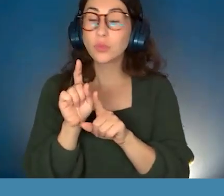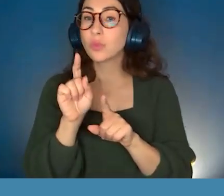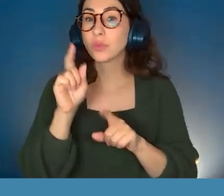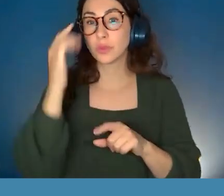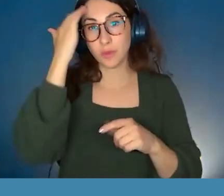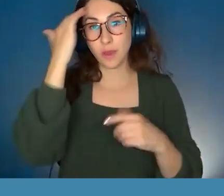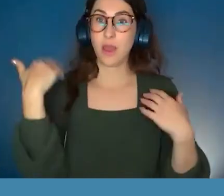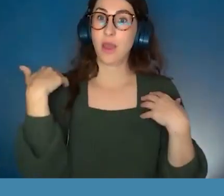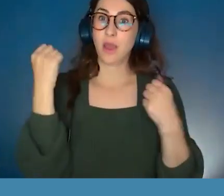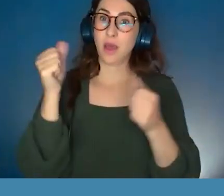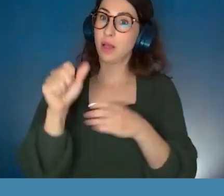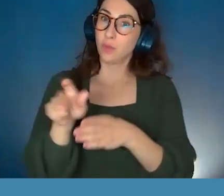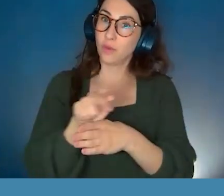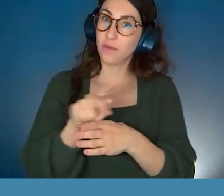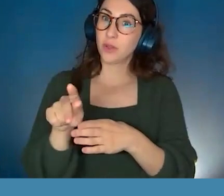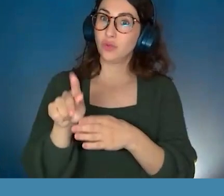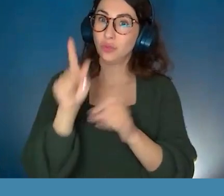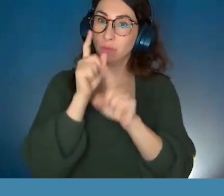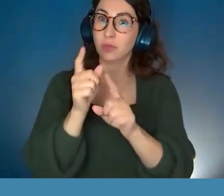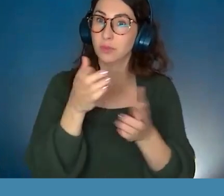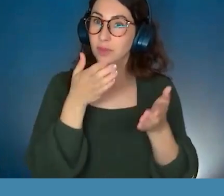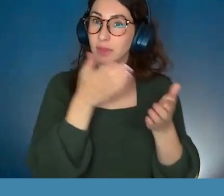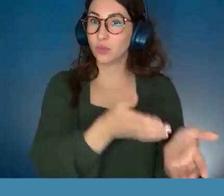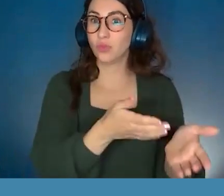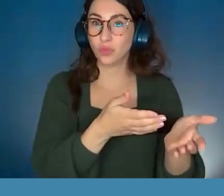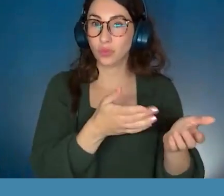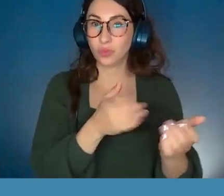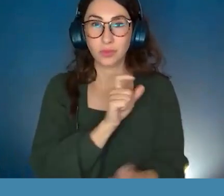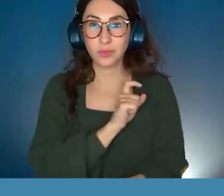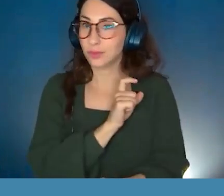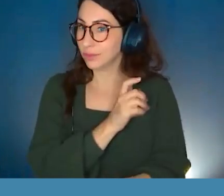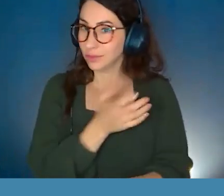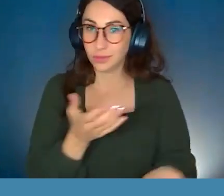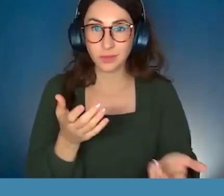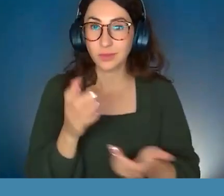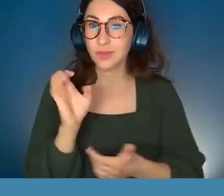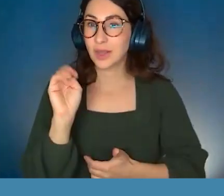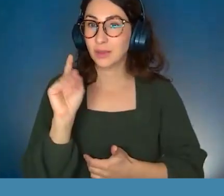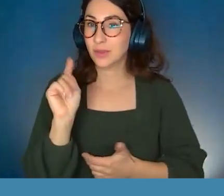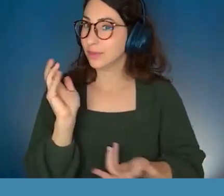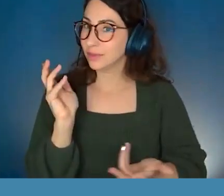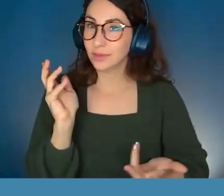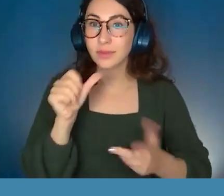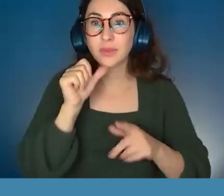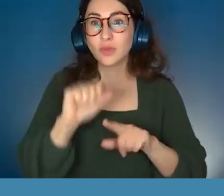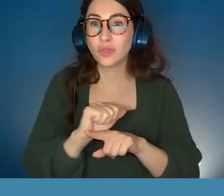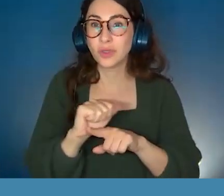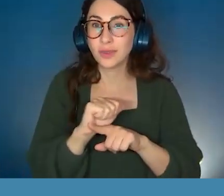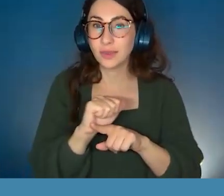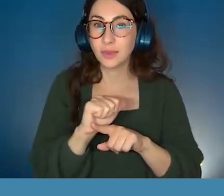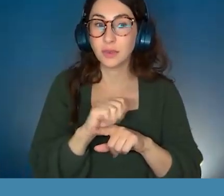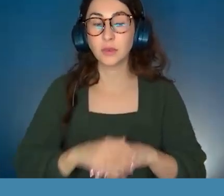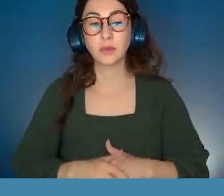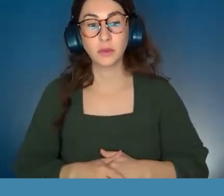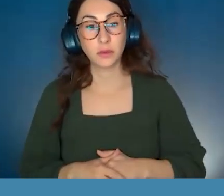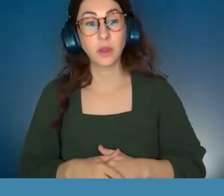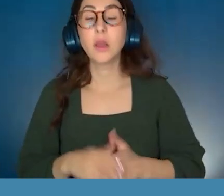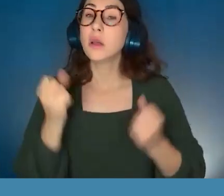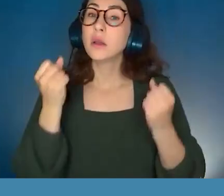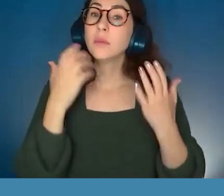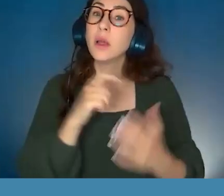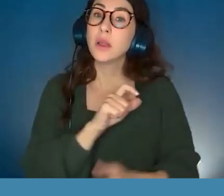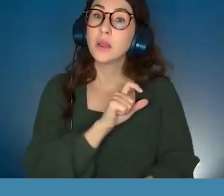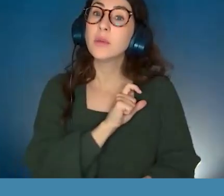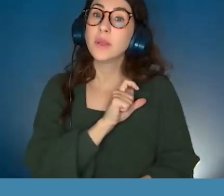professionals and not directly by emergency departments or police. We see too many cases where police, and a lot of police do very good jobs